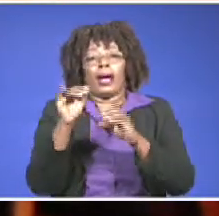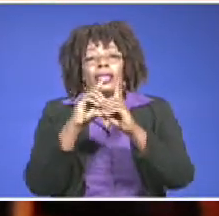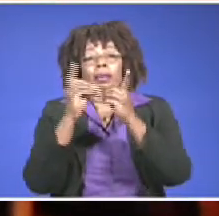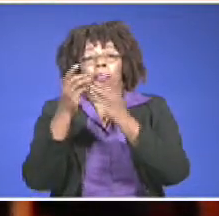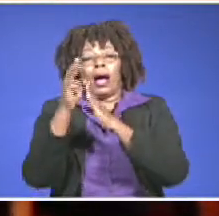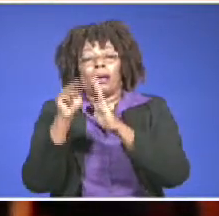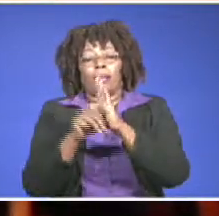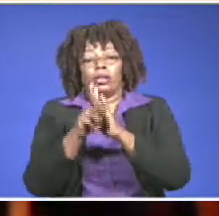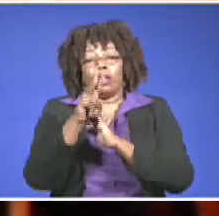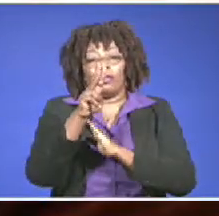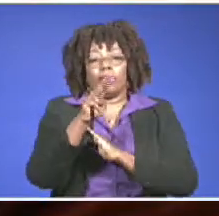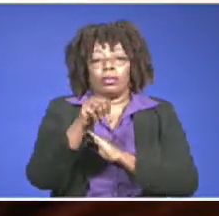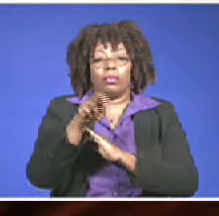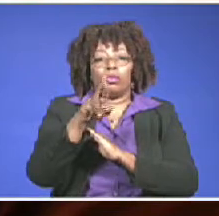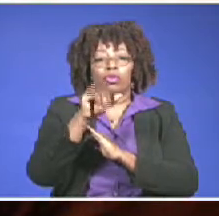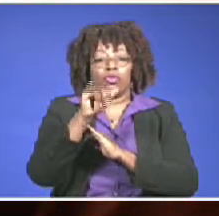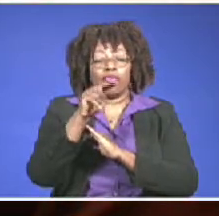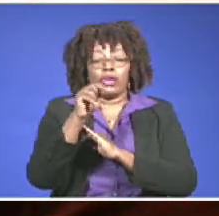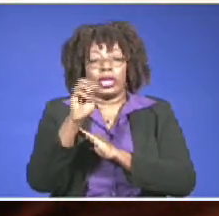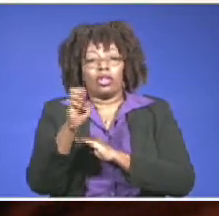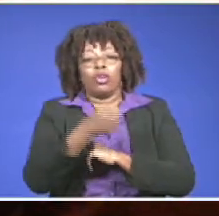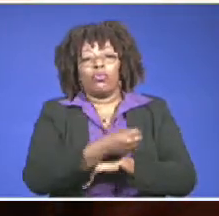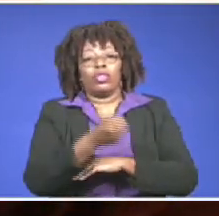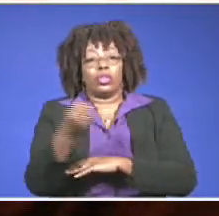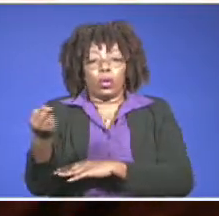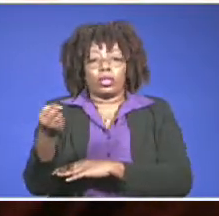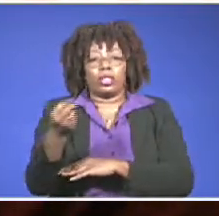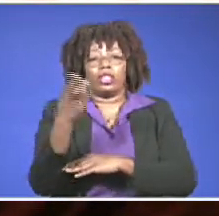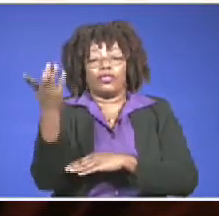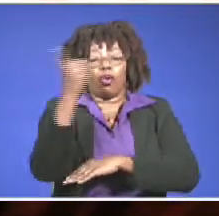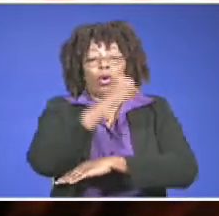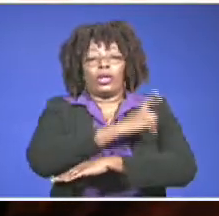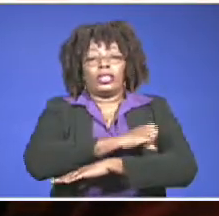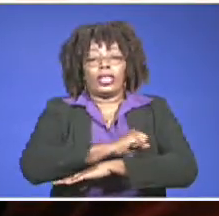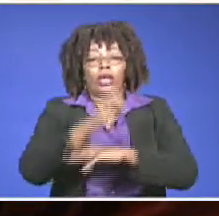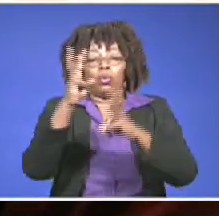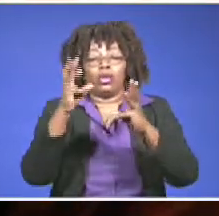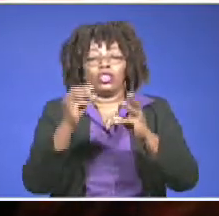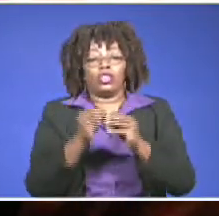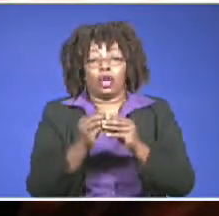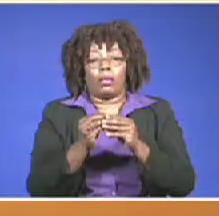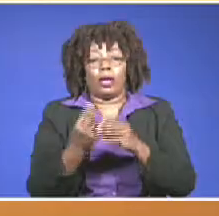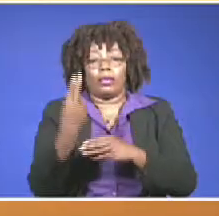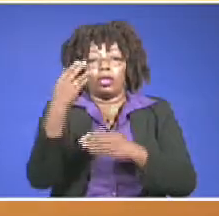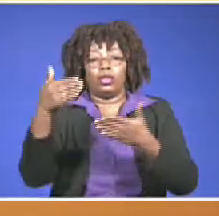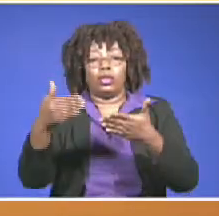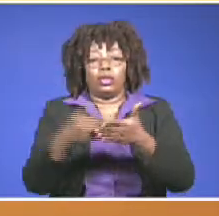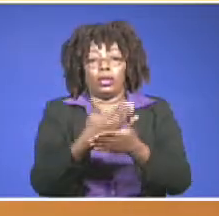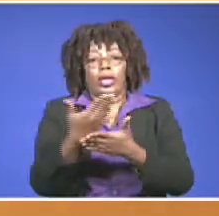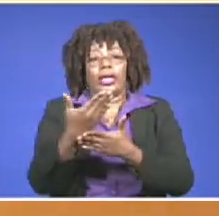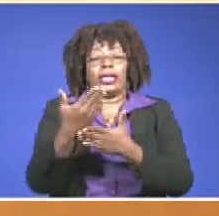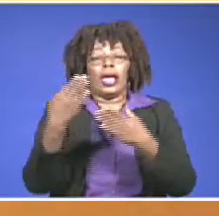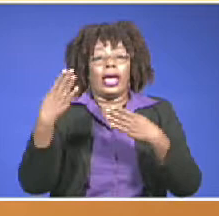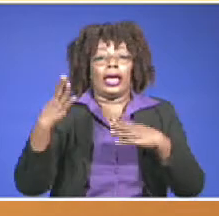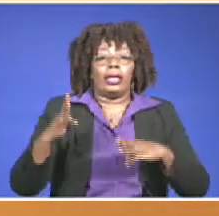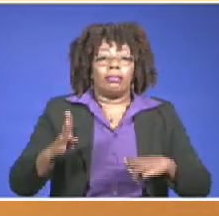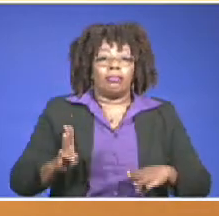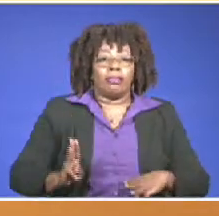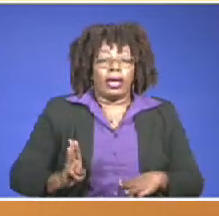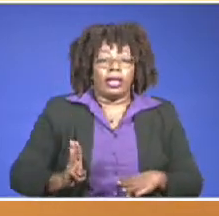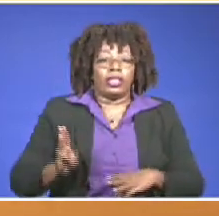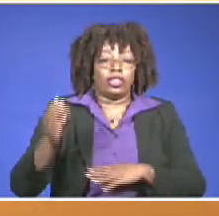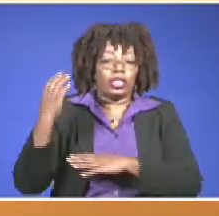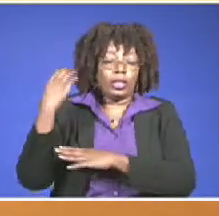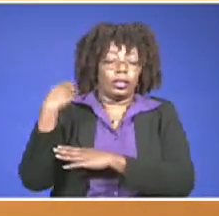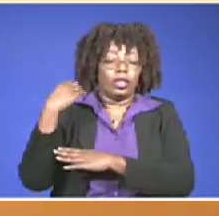of Marine Resources. The four-day conclave was designed to update veteran officers of new approaches in managing marine resources